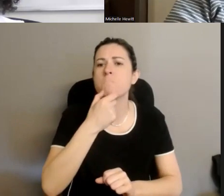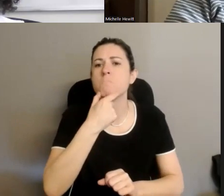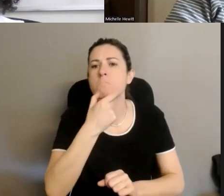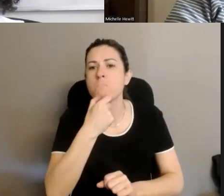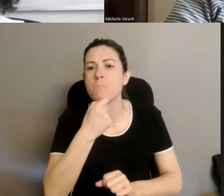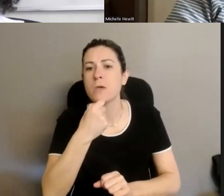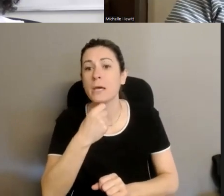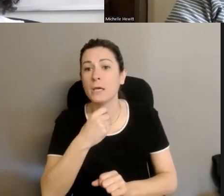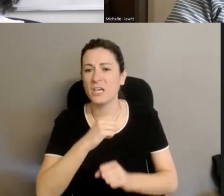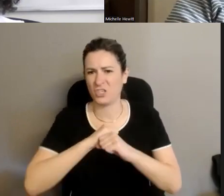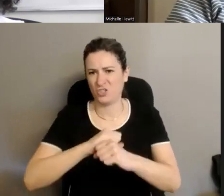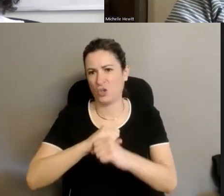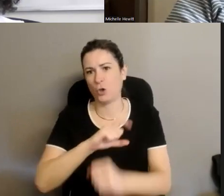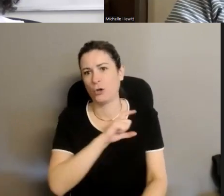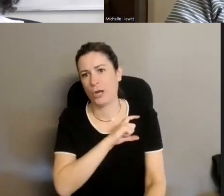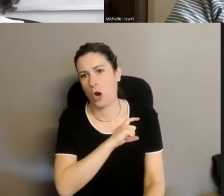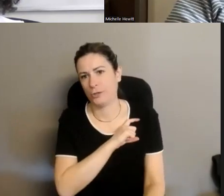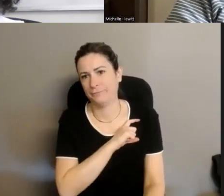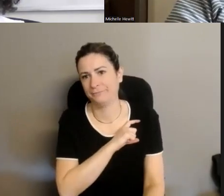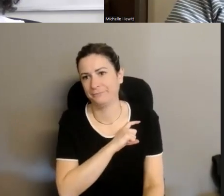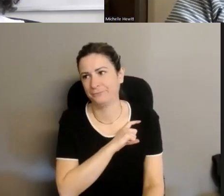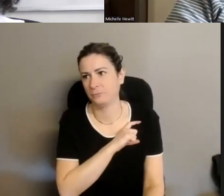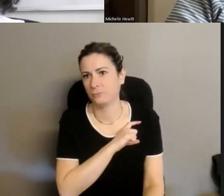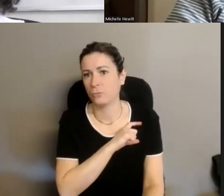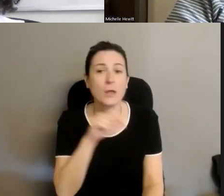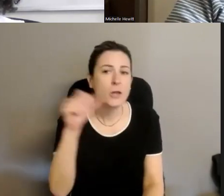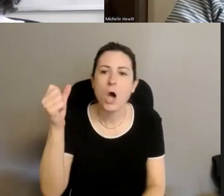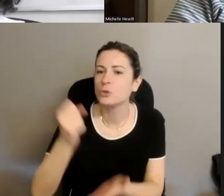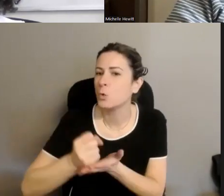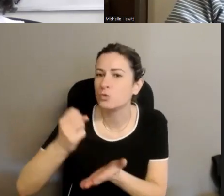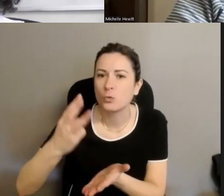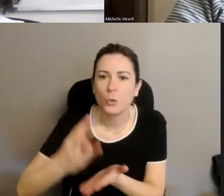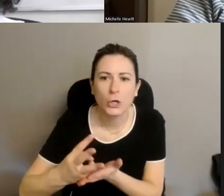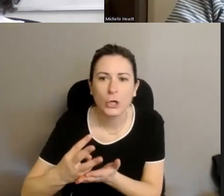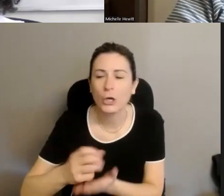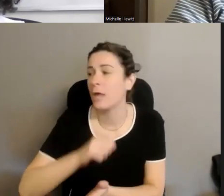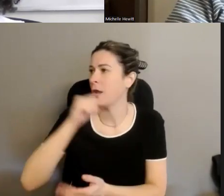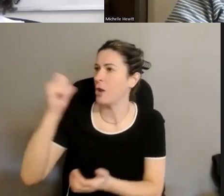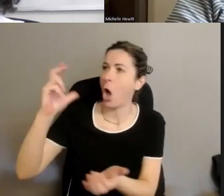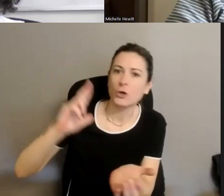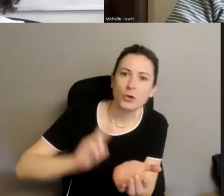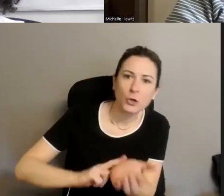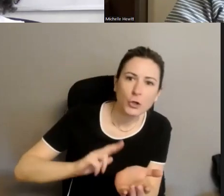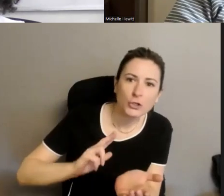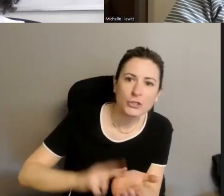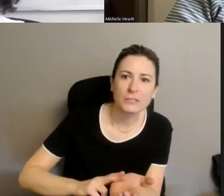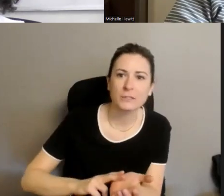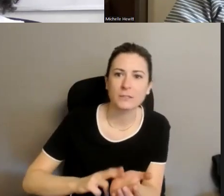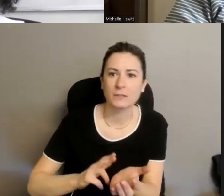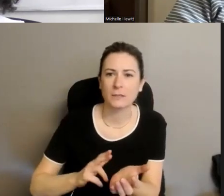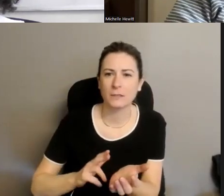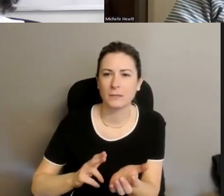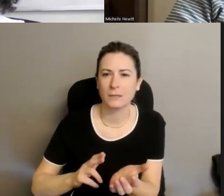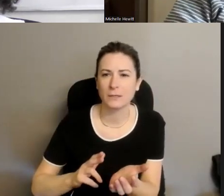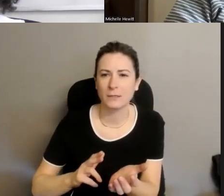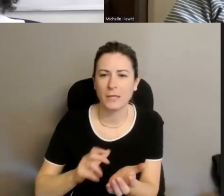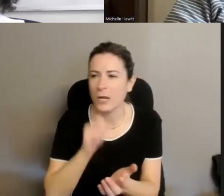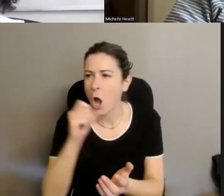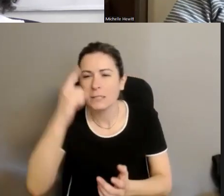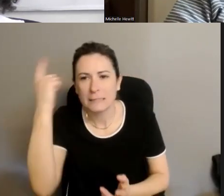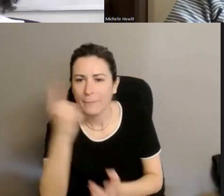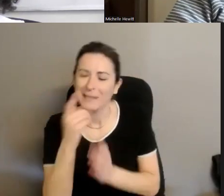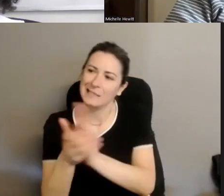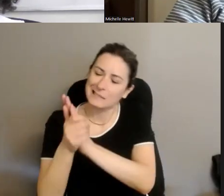And as Shelley mentions, there's, you know, people with invisible disabilities.